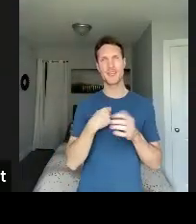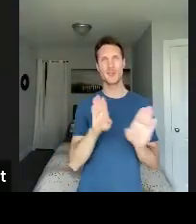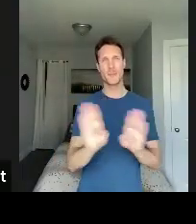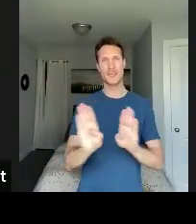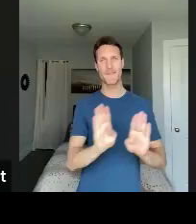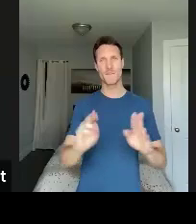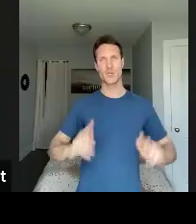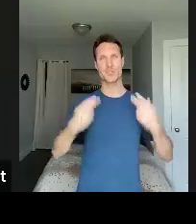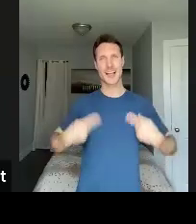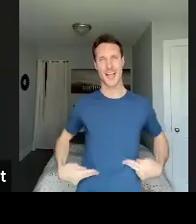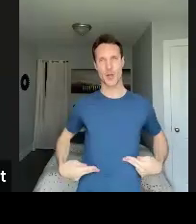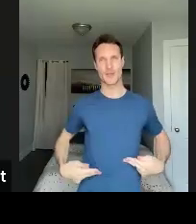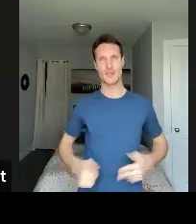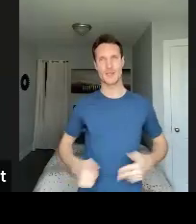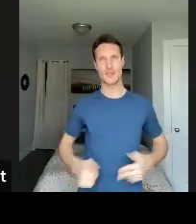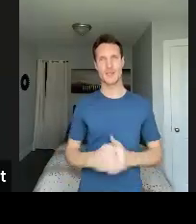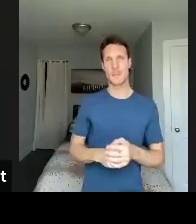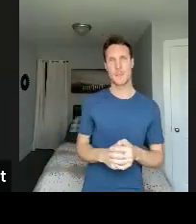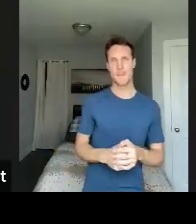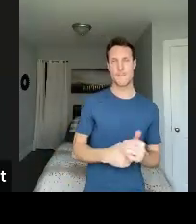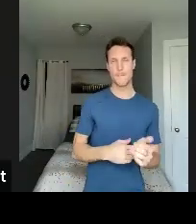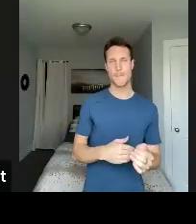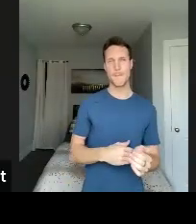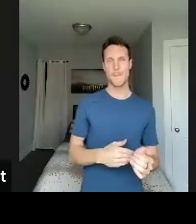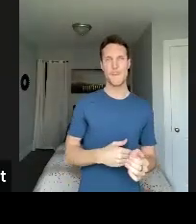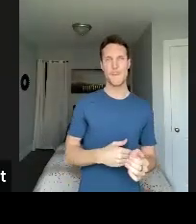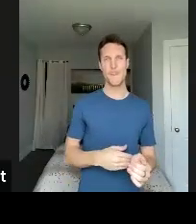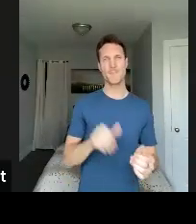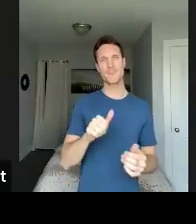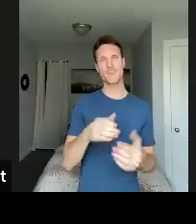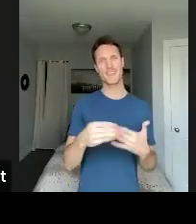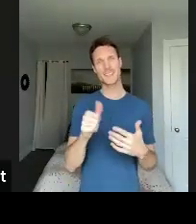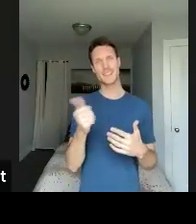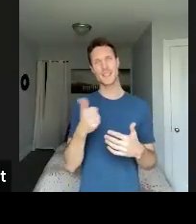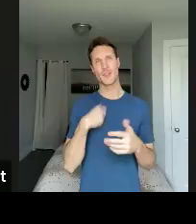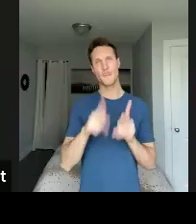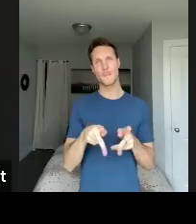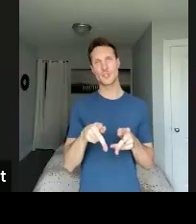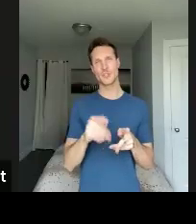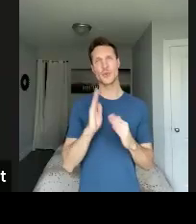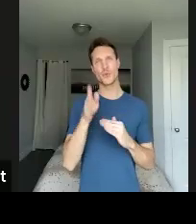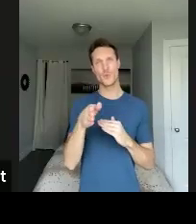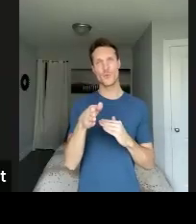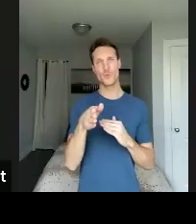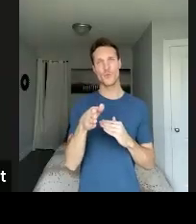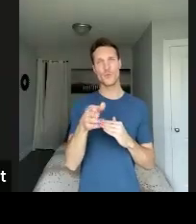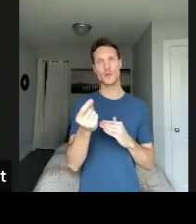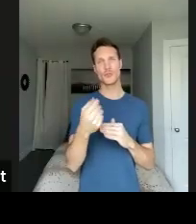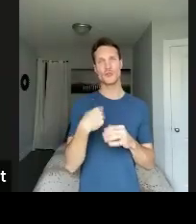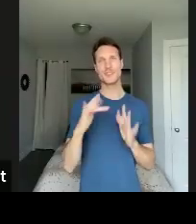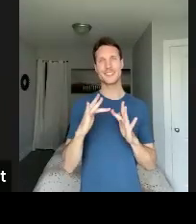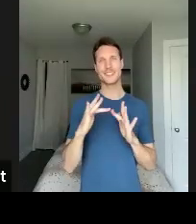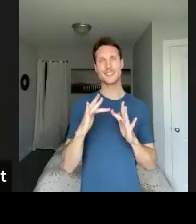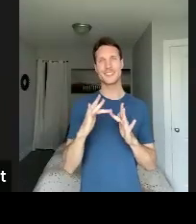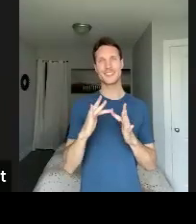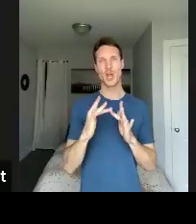health initiatives, and the other individual will take over the technology grant coordinators, which we